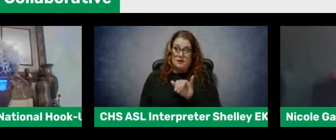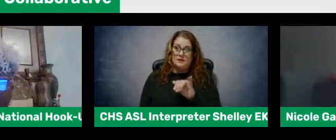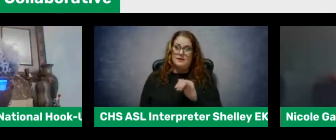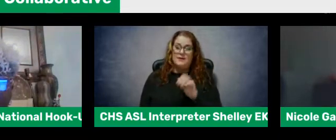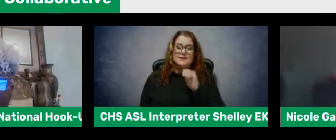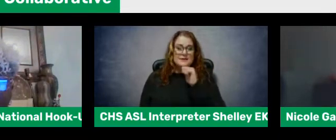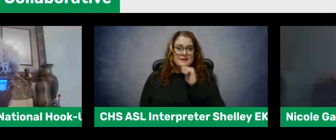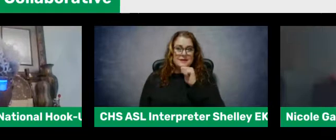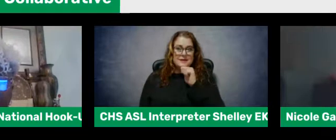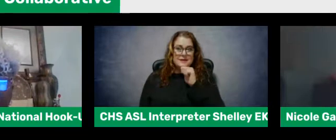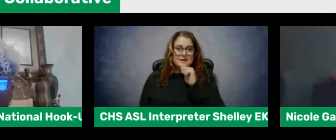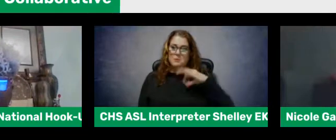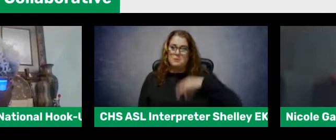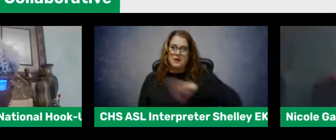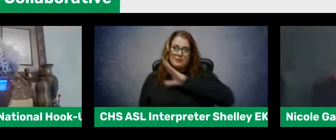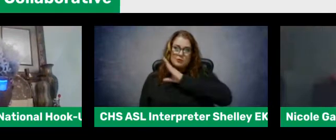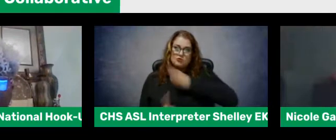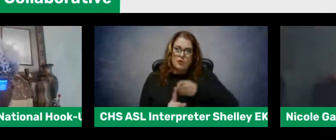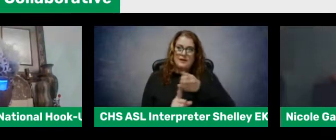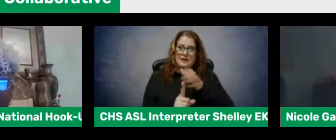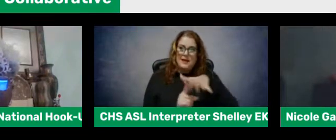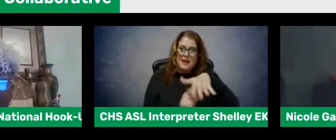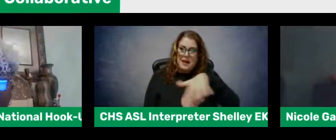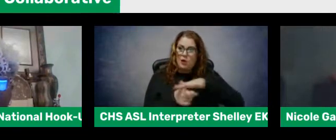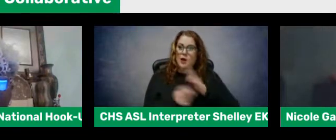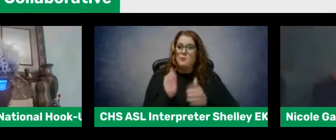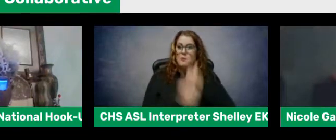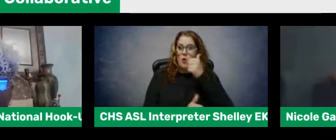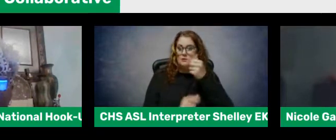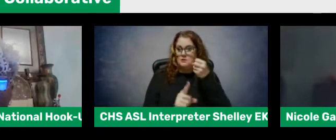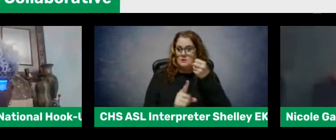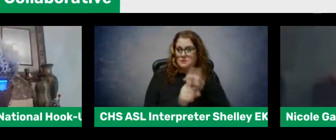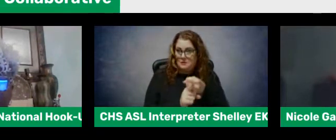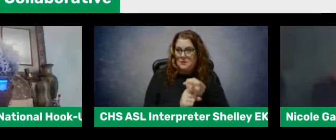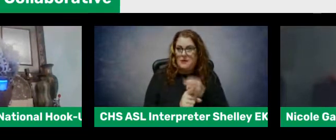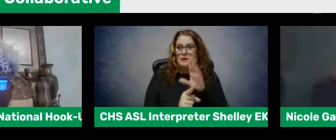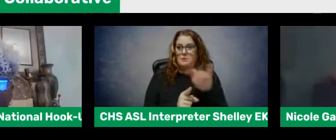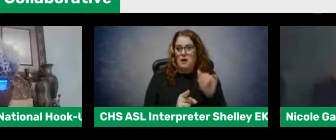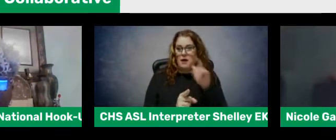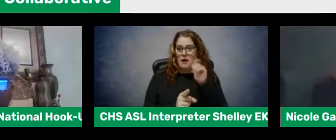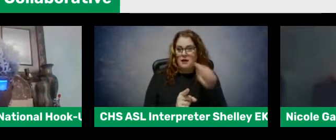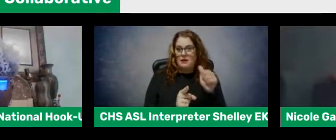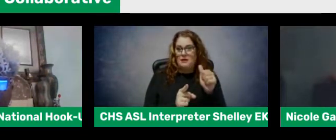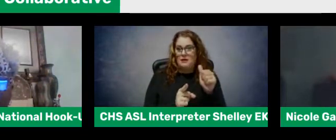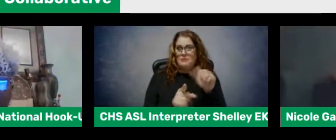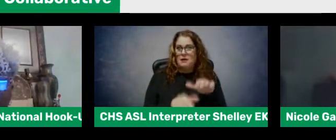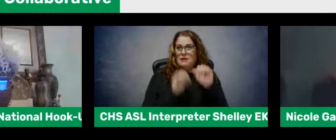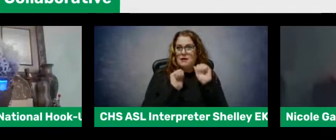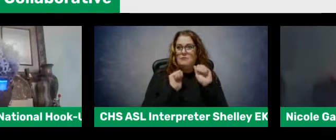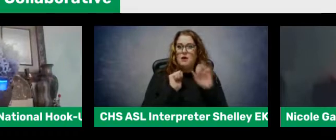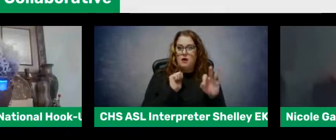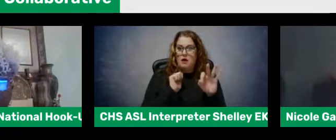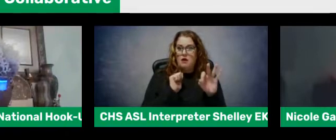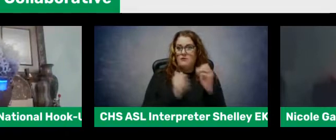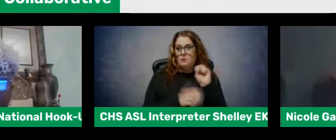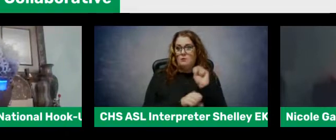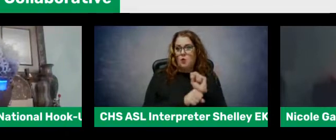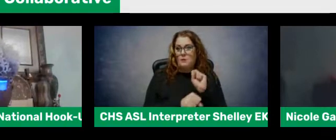not benefiting directly the area that was most impacted by the departure of